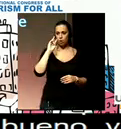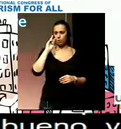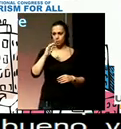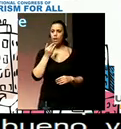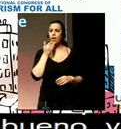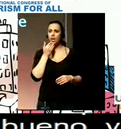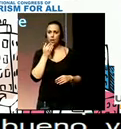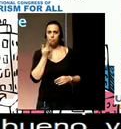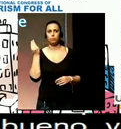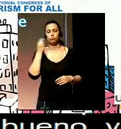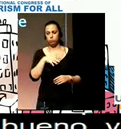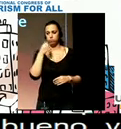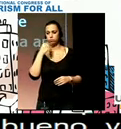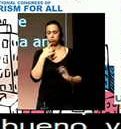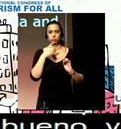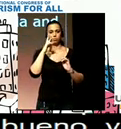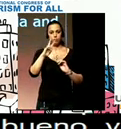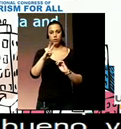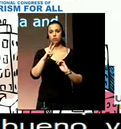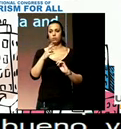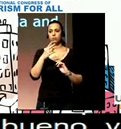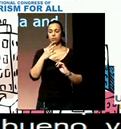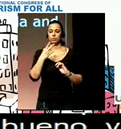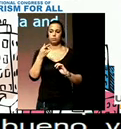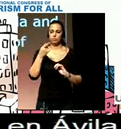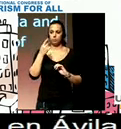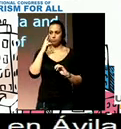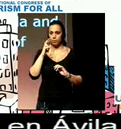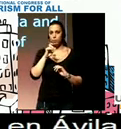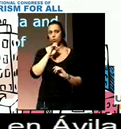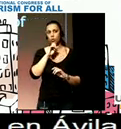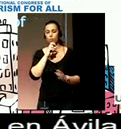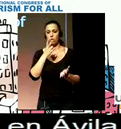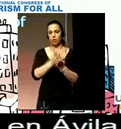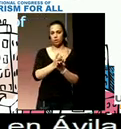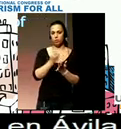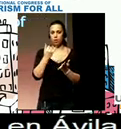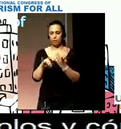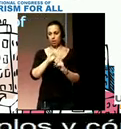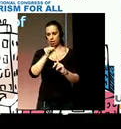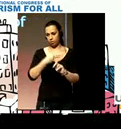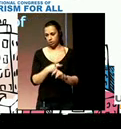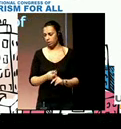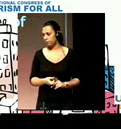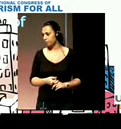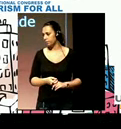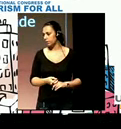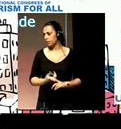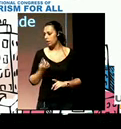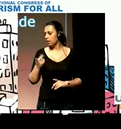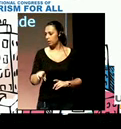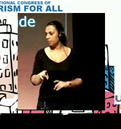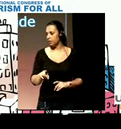deal with some of those challenging questions. I show another slide which is of a number of private buildings. One is a